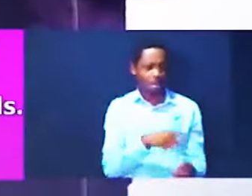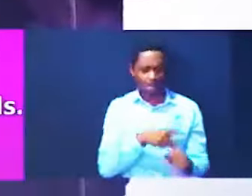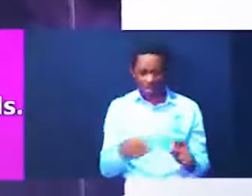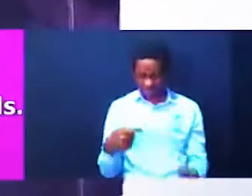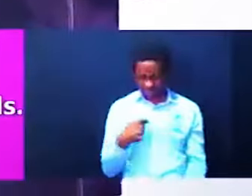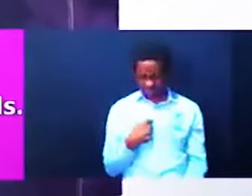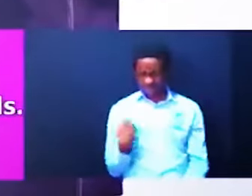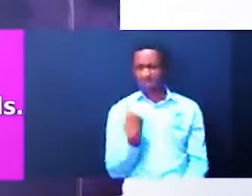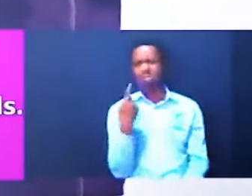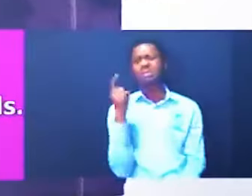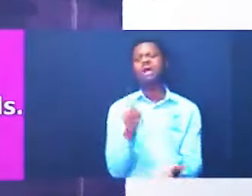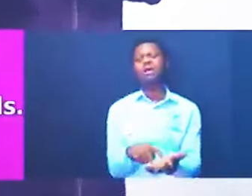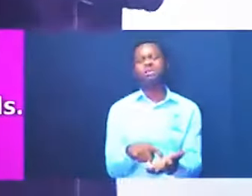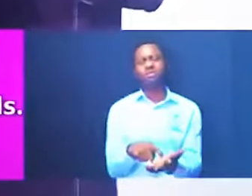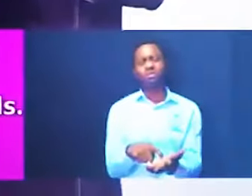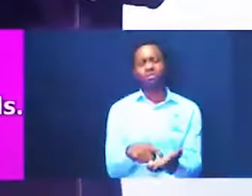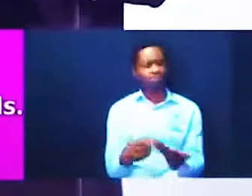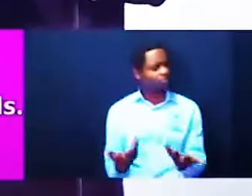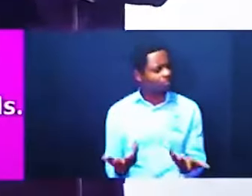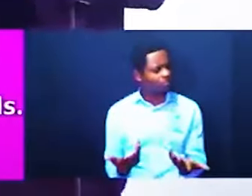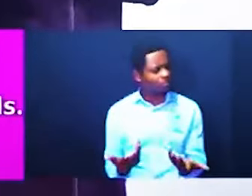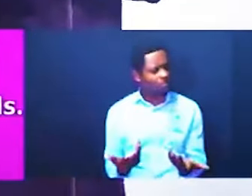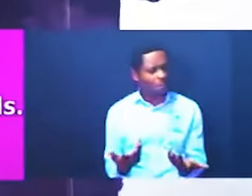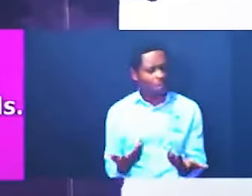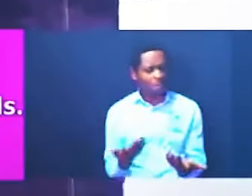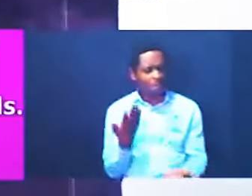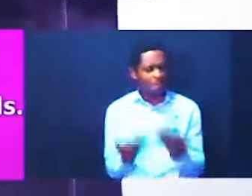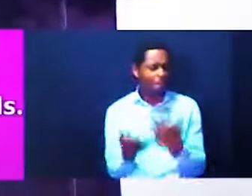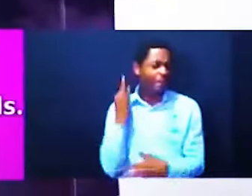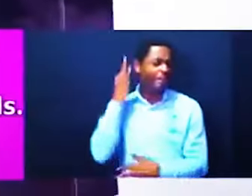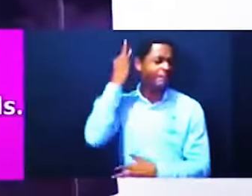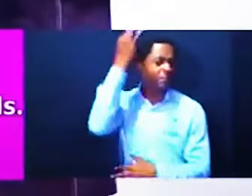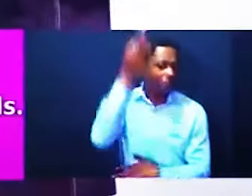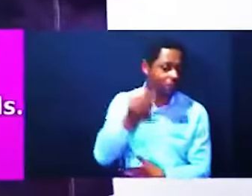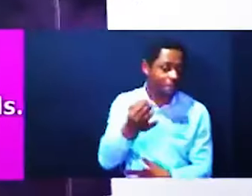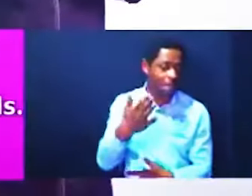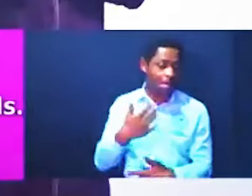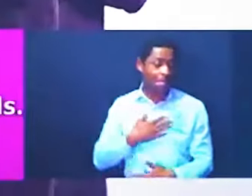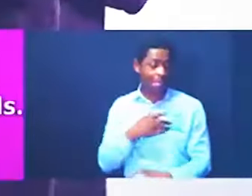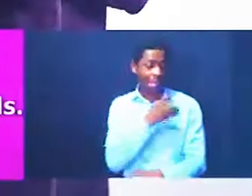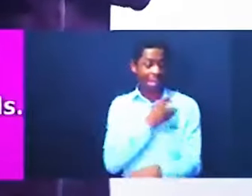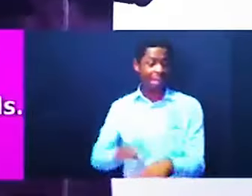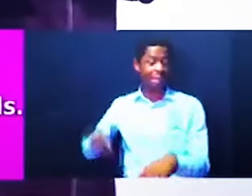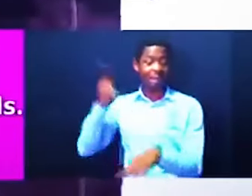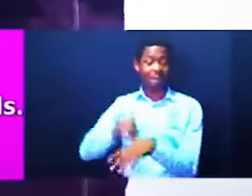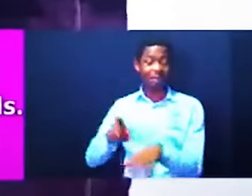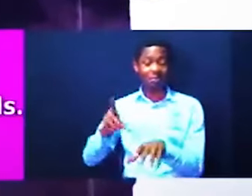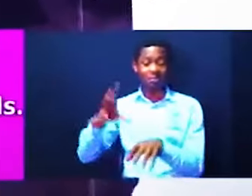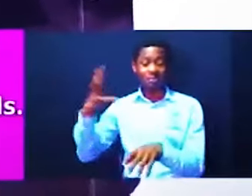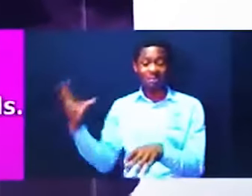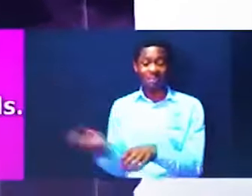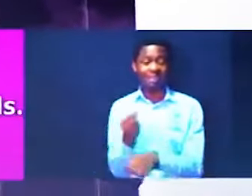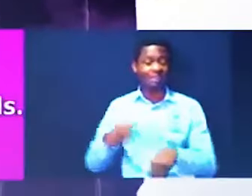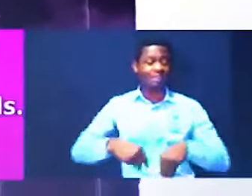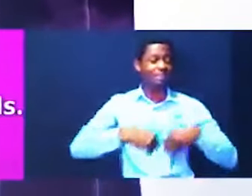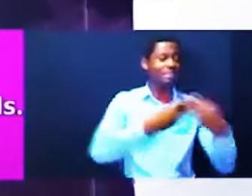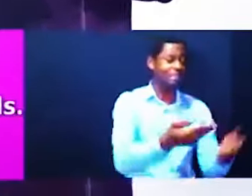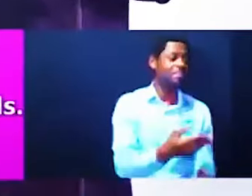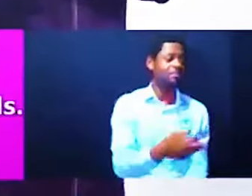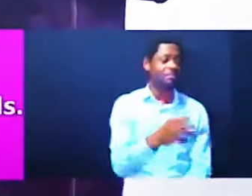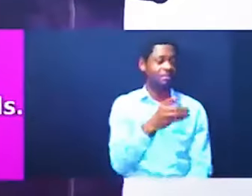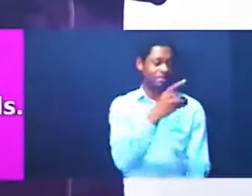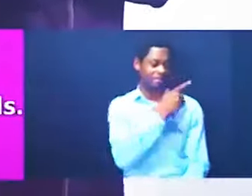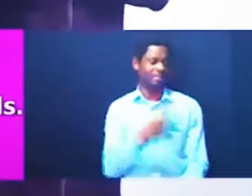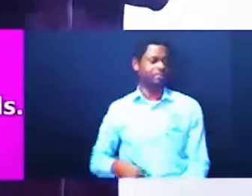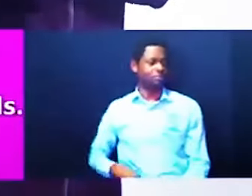get but the kingdom? Na Saul obufu kese na nsem no anye no de o kan se wodem pim du ama David